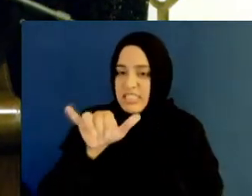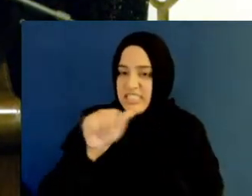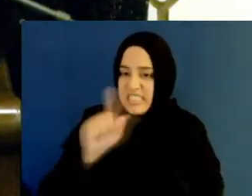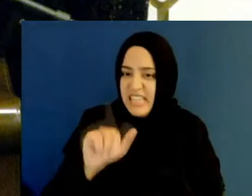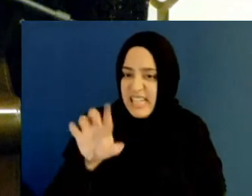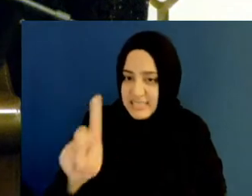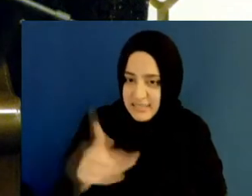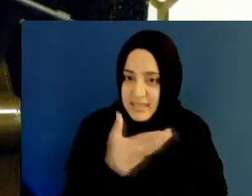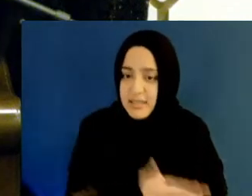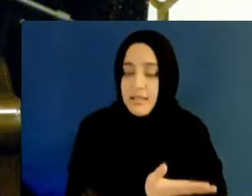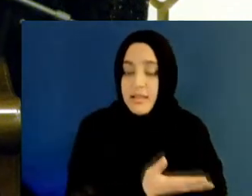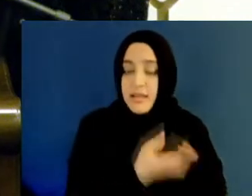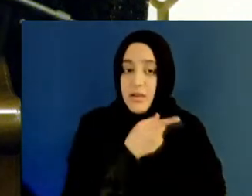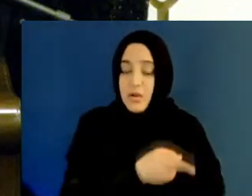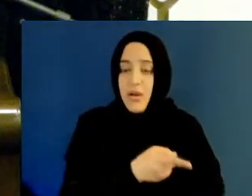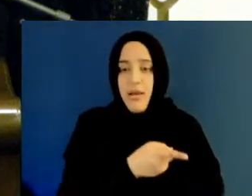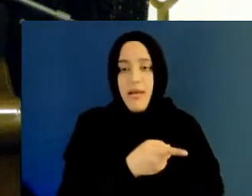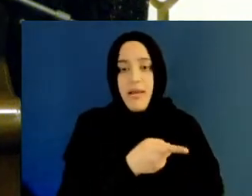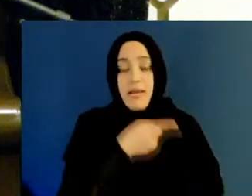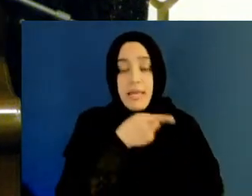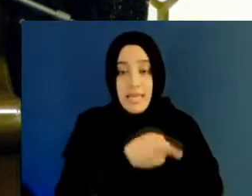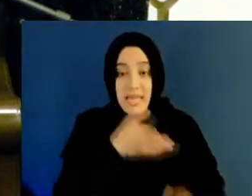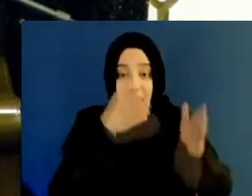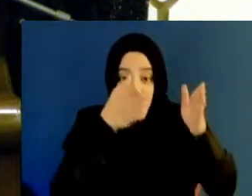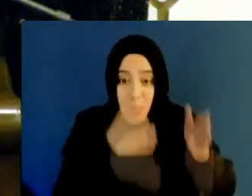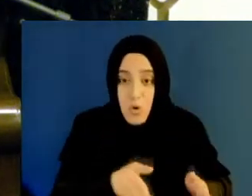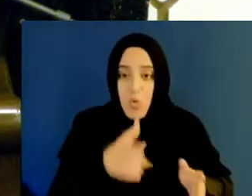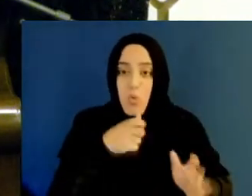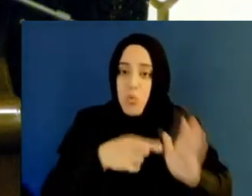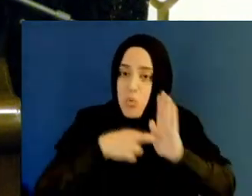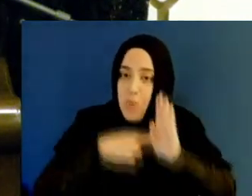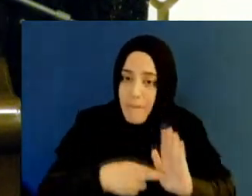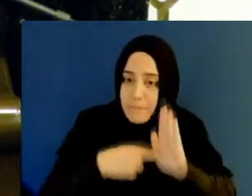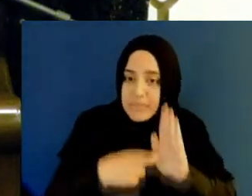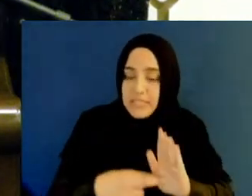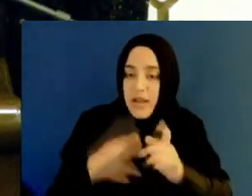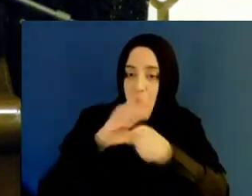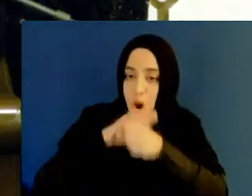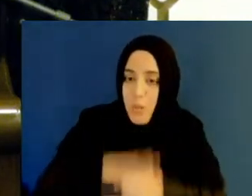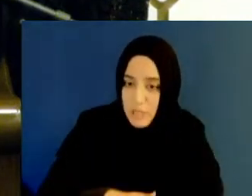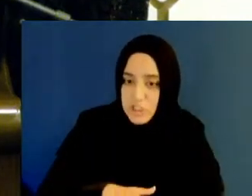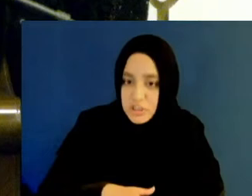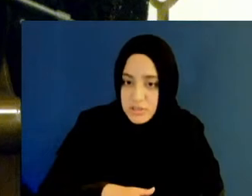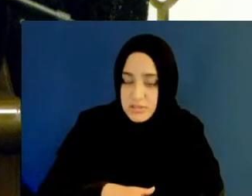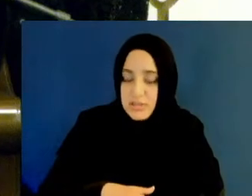who represents oppression in its entirety, Yazid. Imam